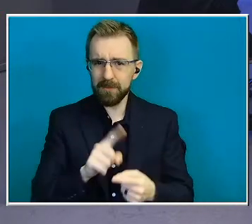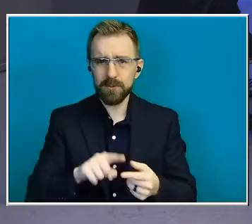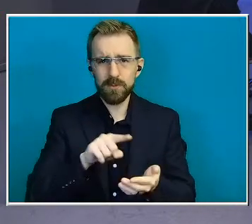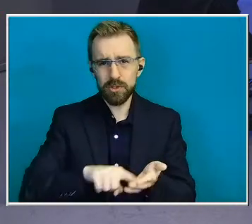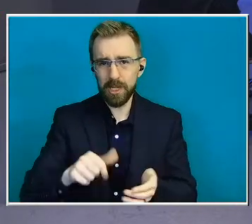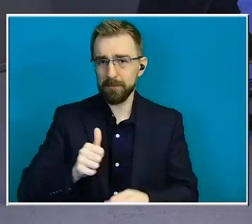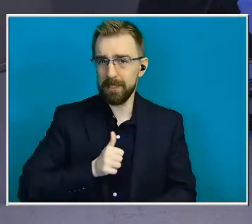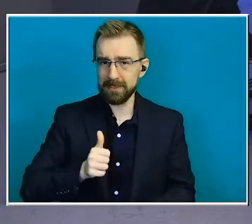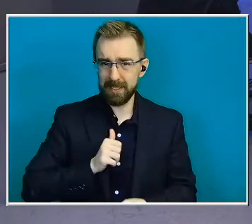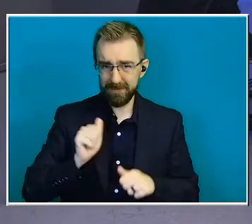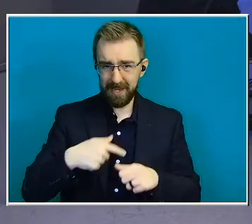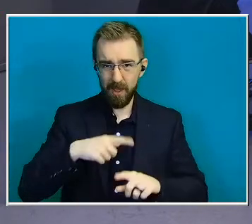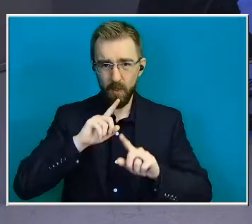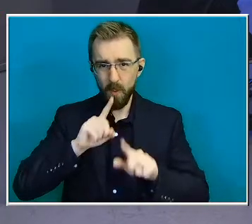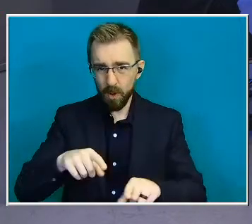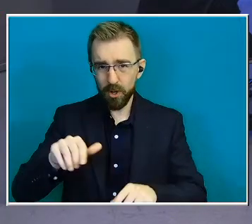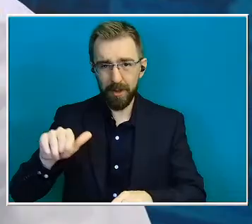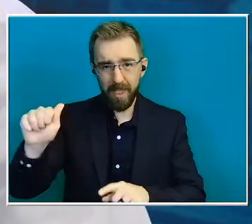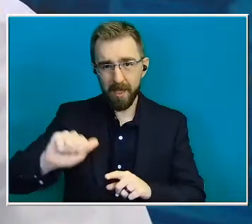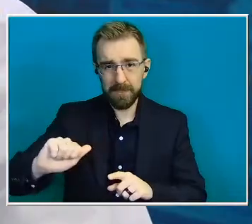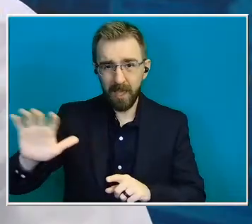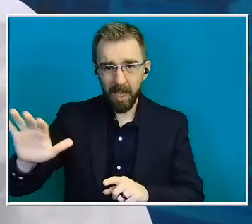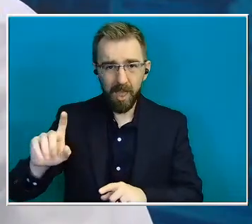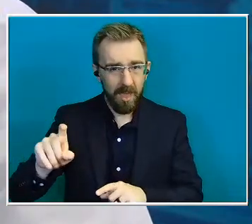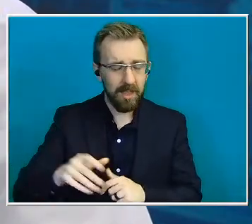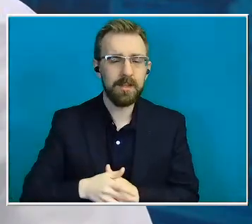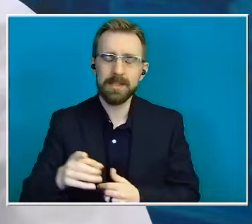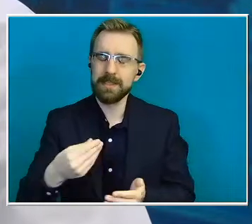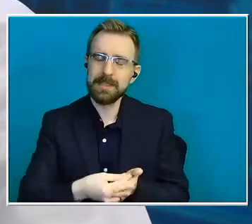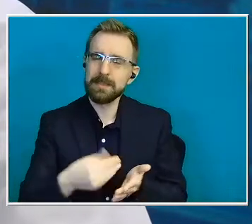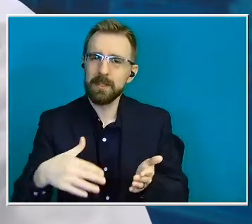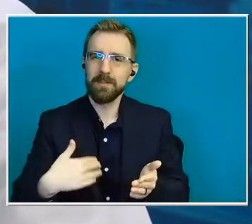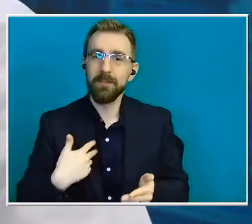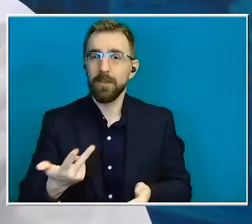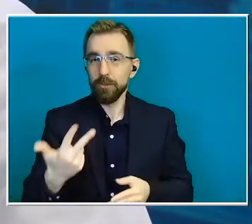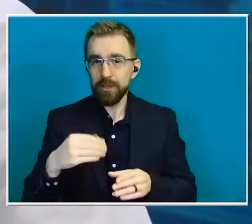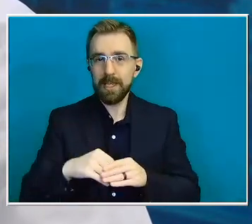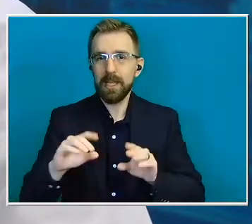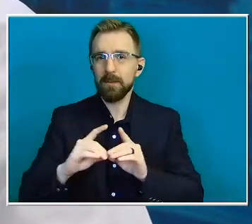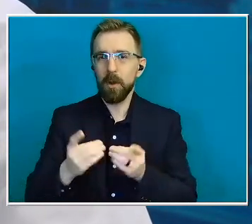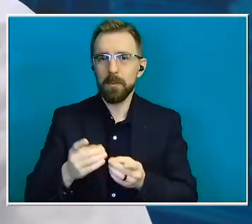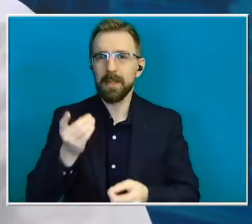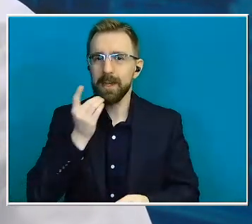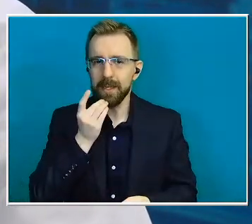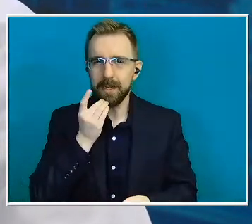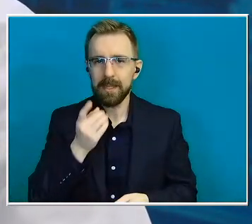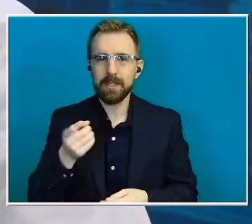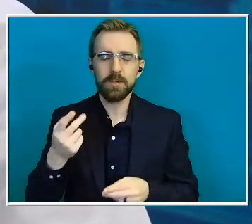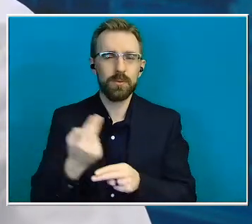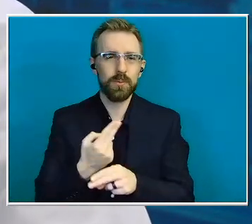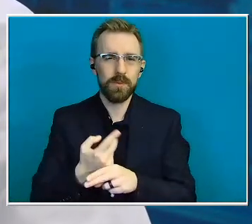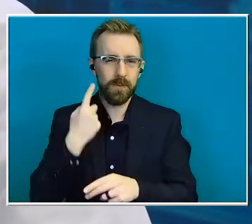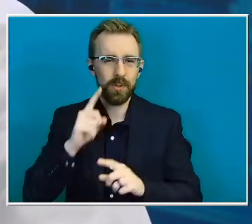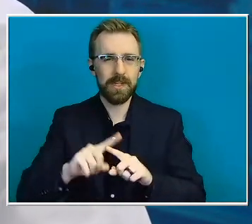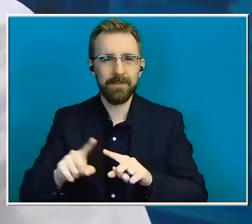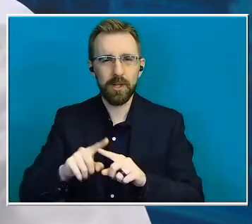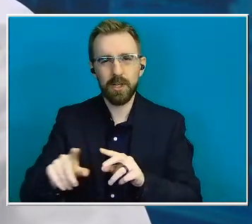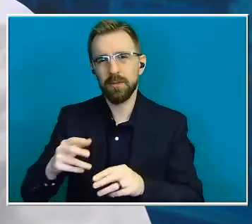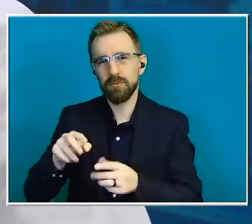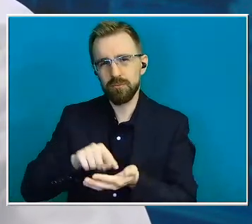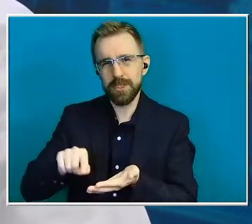one off Amazon? Well, they're very expensive. There are 3 in the Department of Dietetics that are used for a number of different research studies.